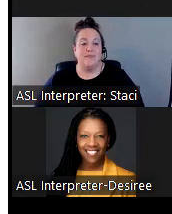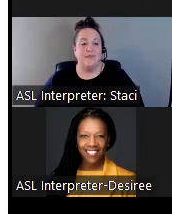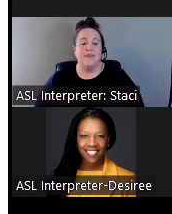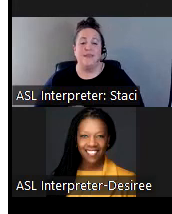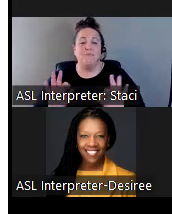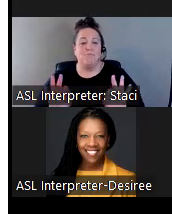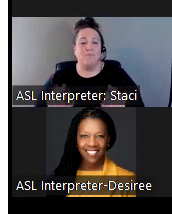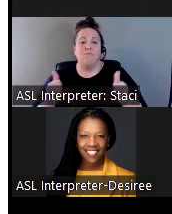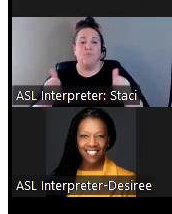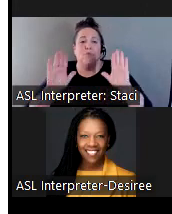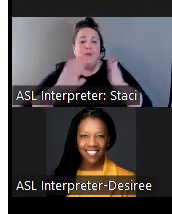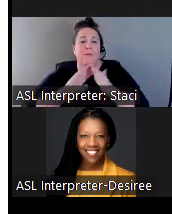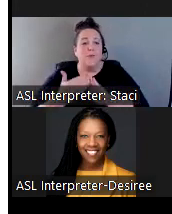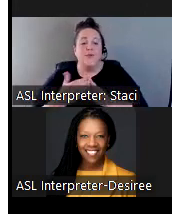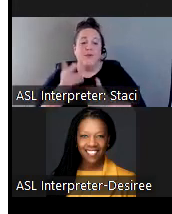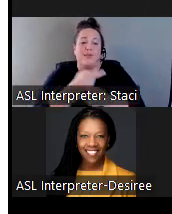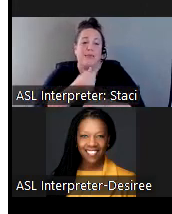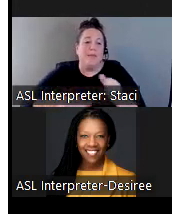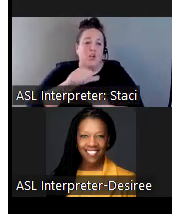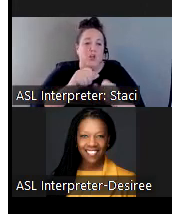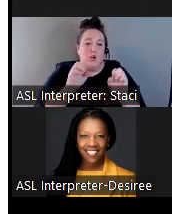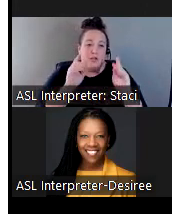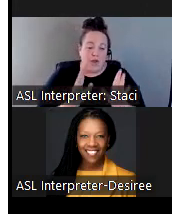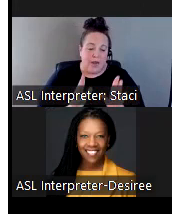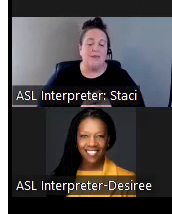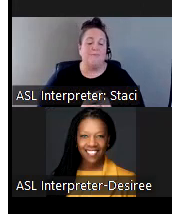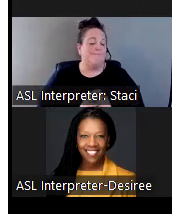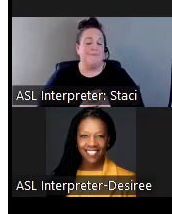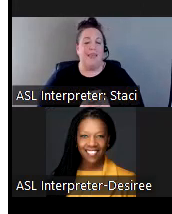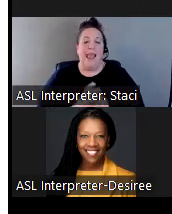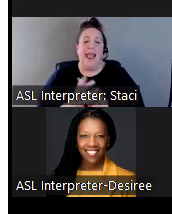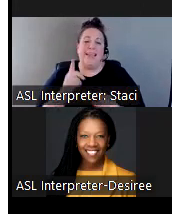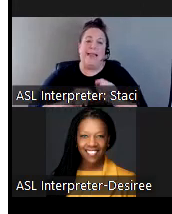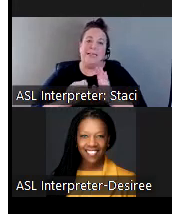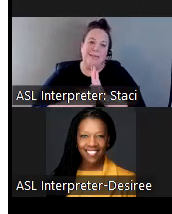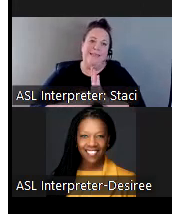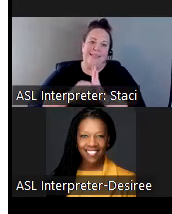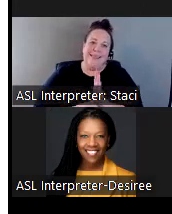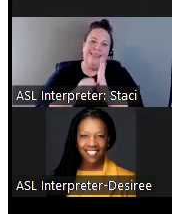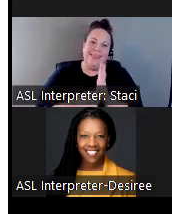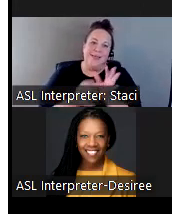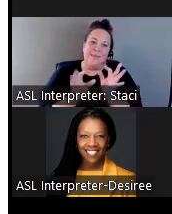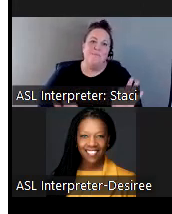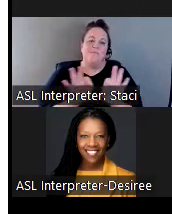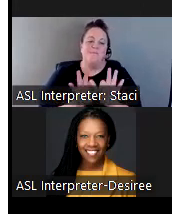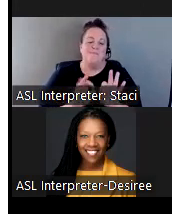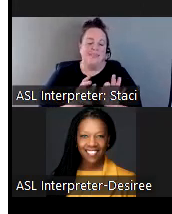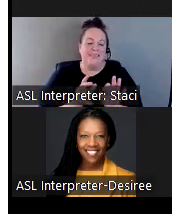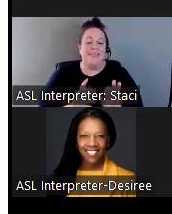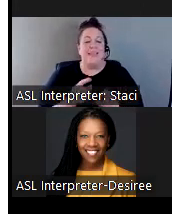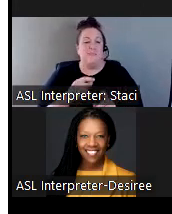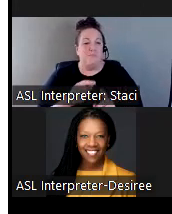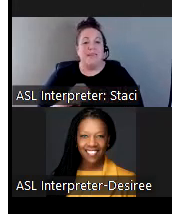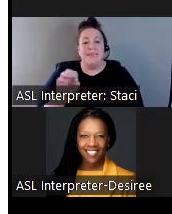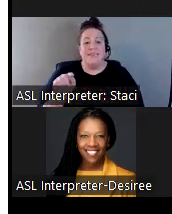Great communities to keep each other educated and informed. I can't stress more about the statewide outreach center at TSD.